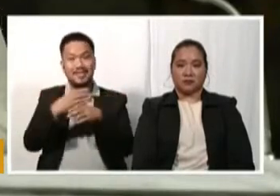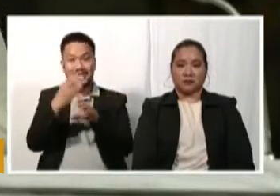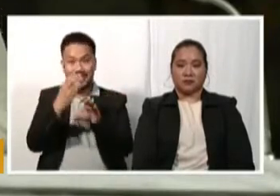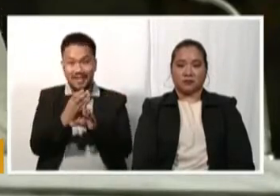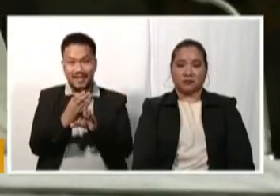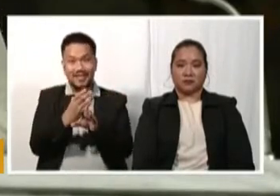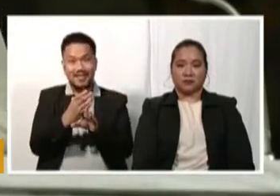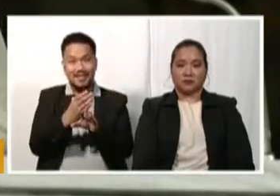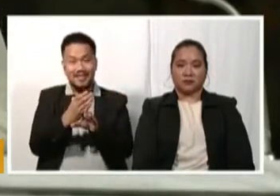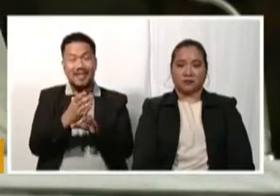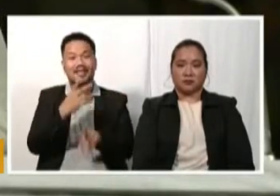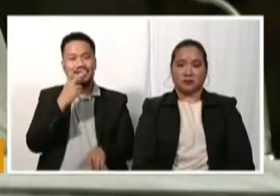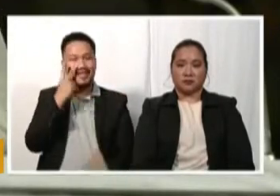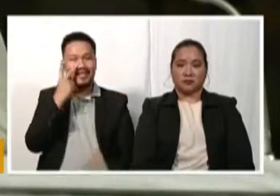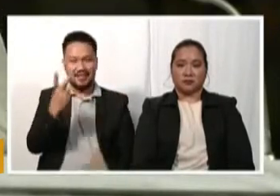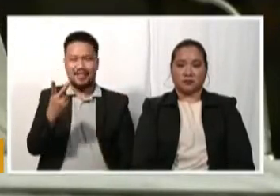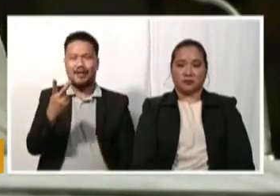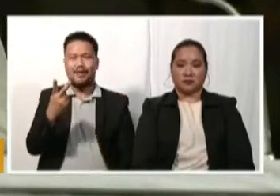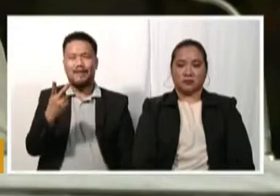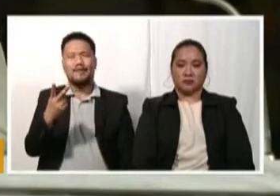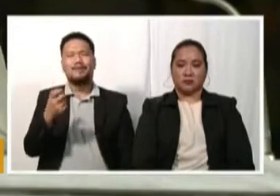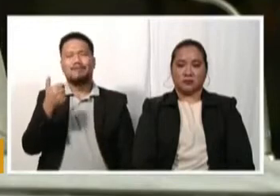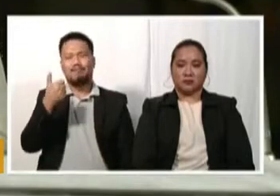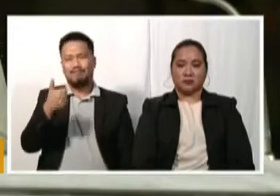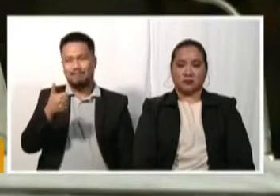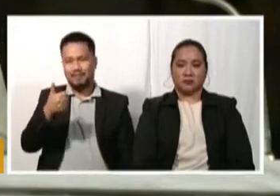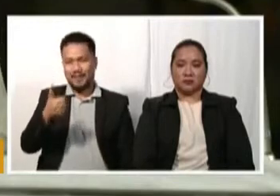found it very good.